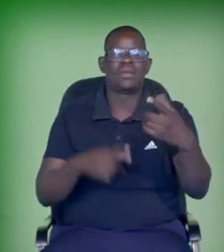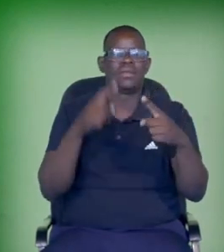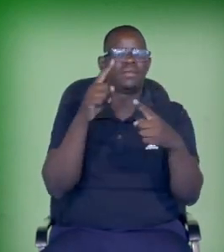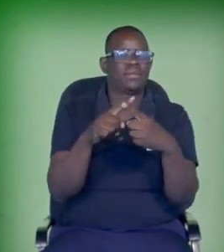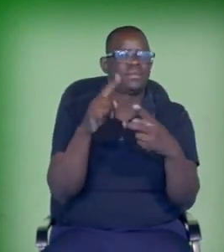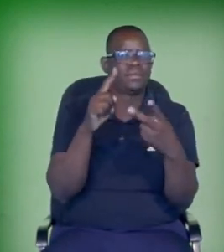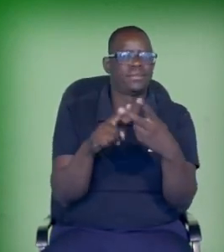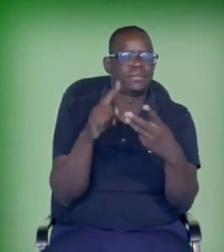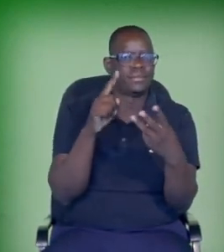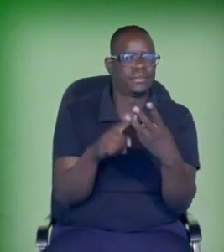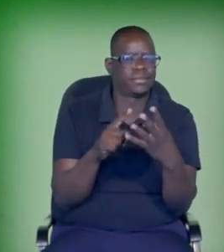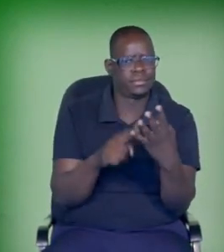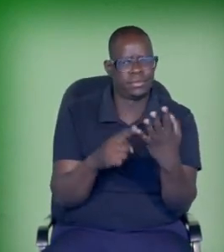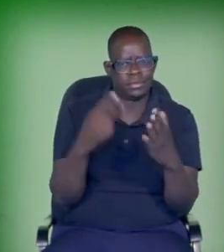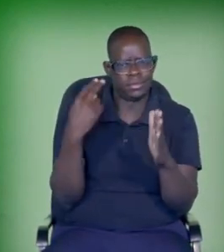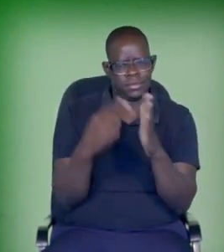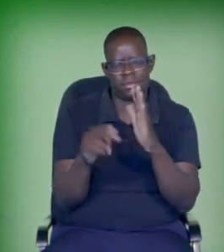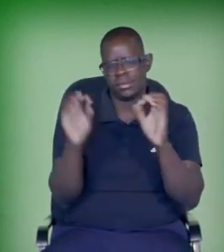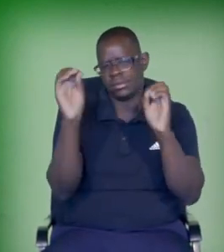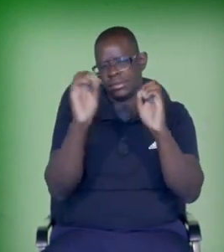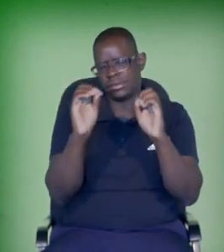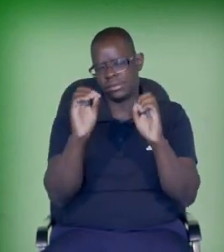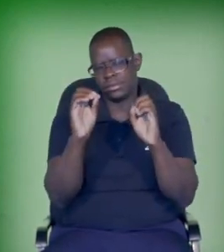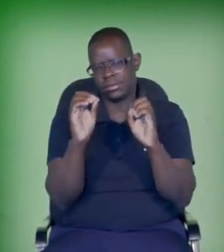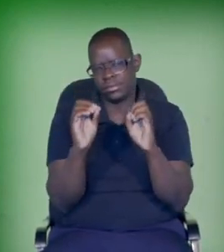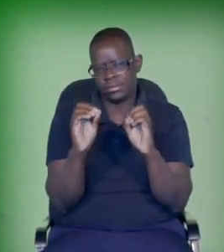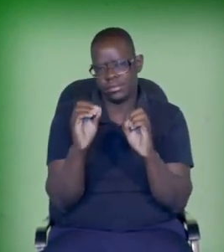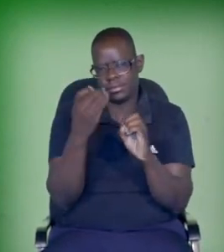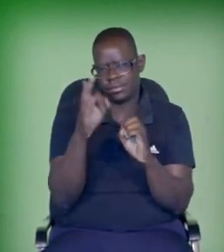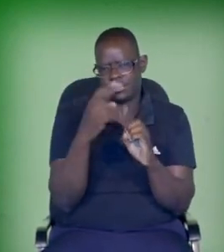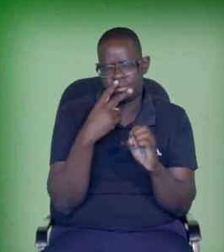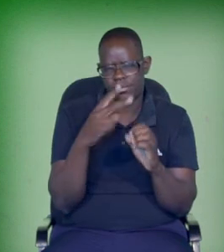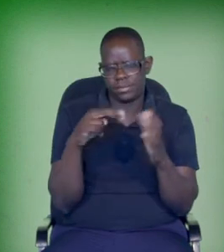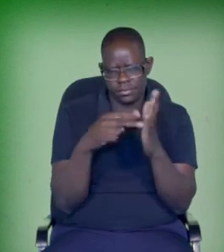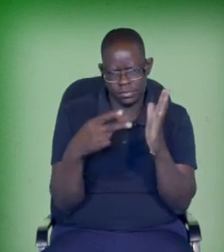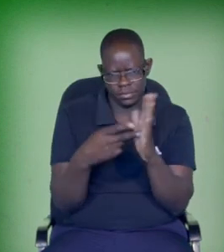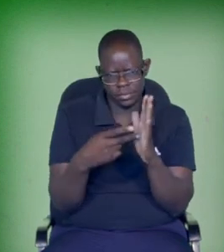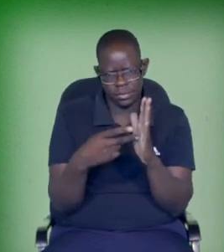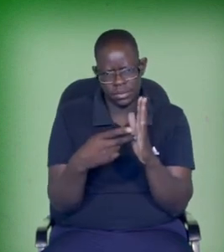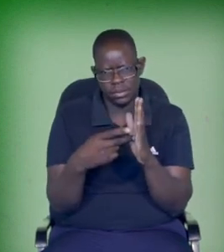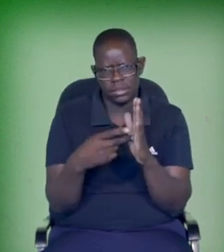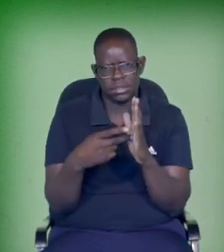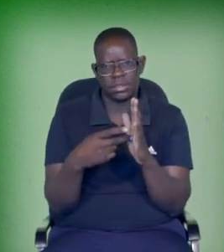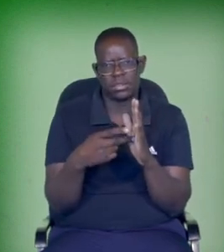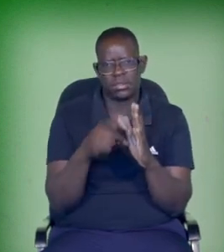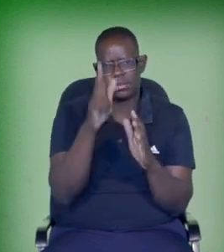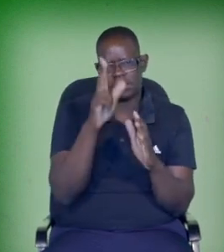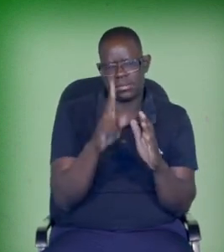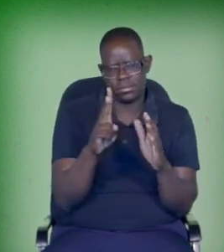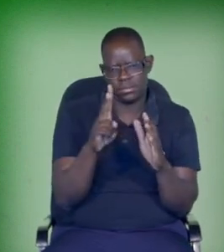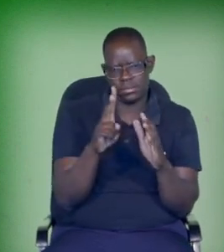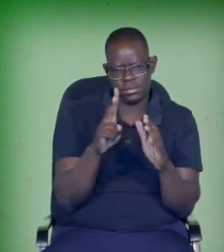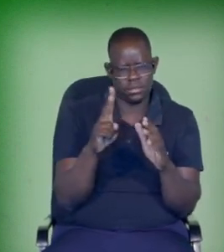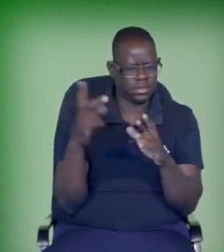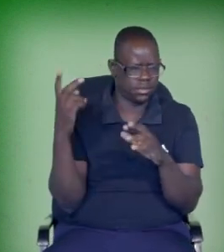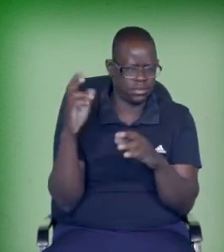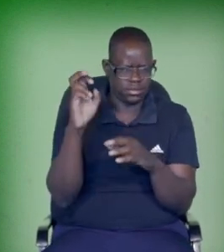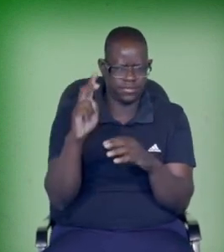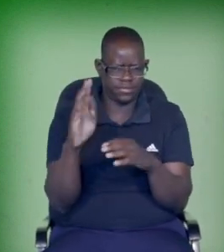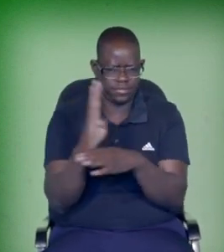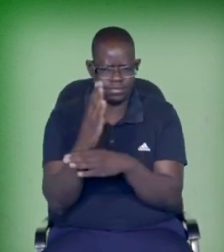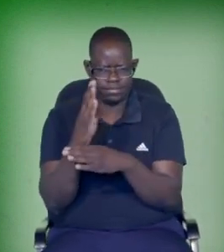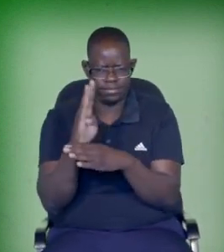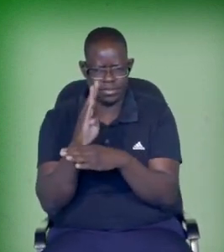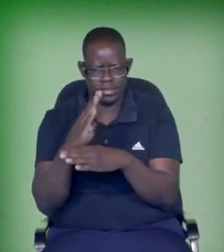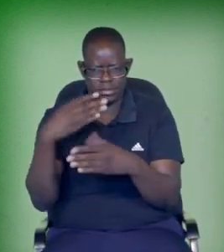and sole trader do not have a legal personality. We have seen what that means. Their personal assets are at risk if the